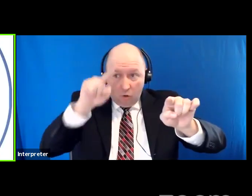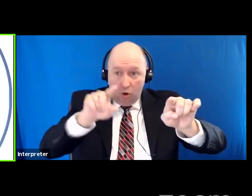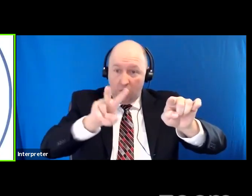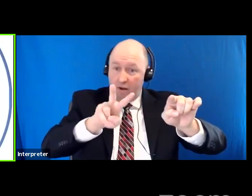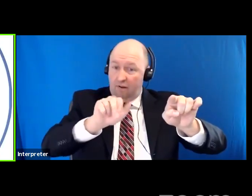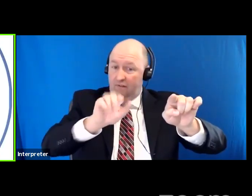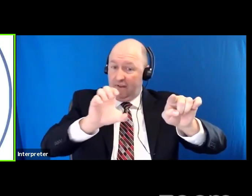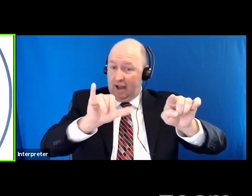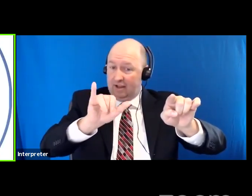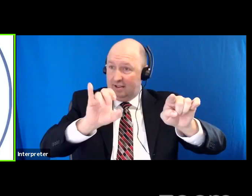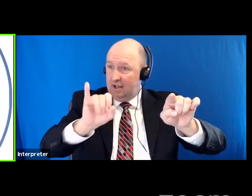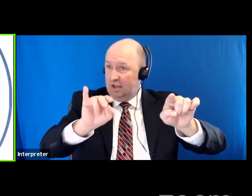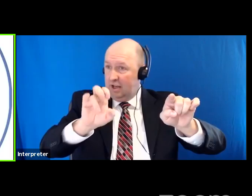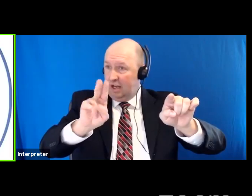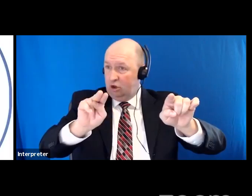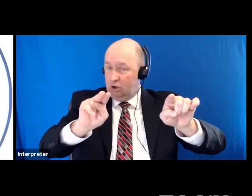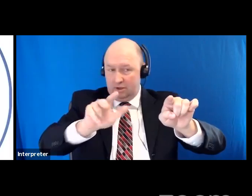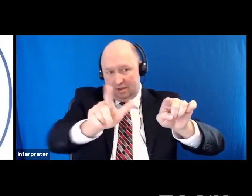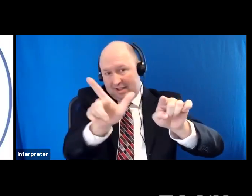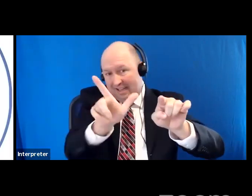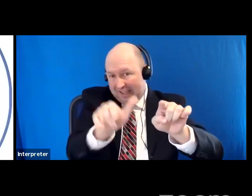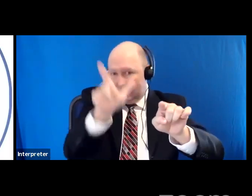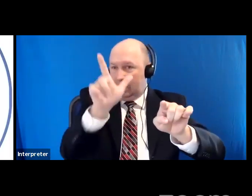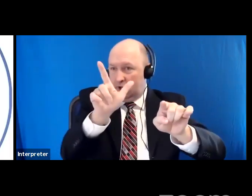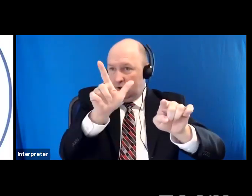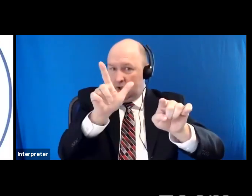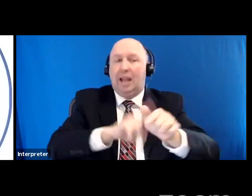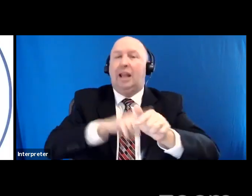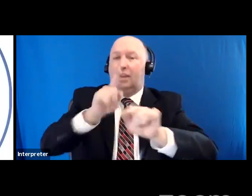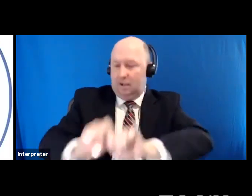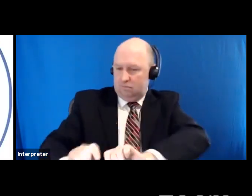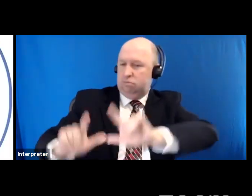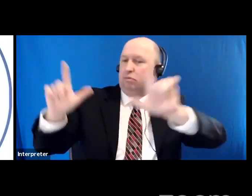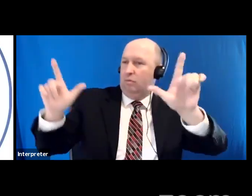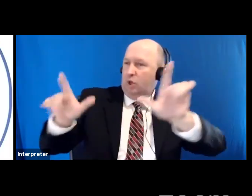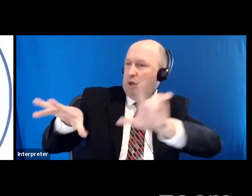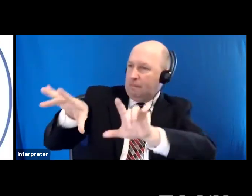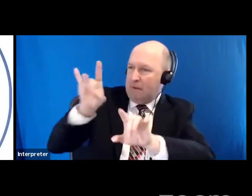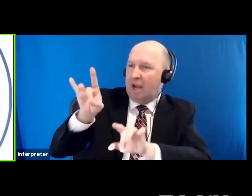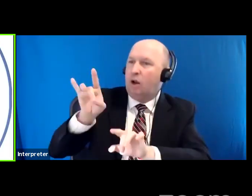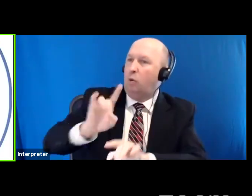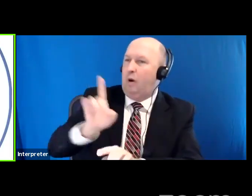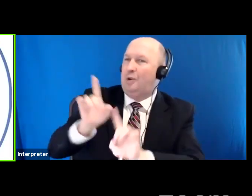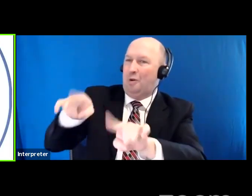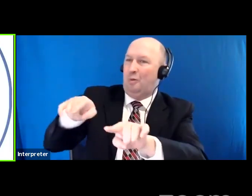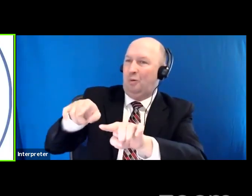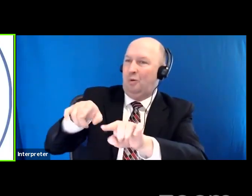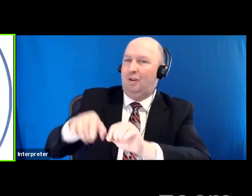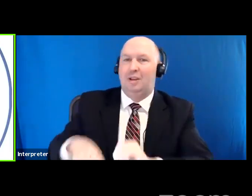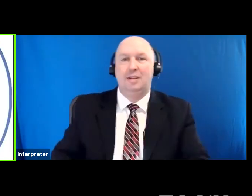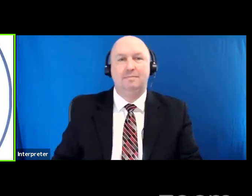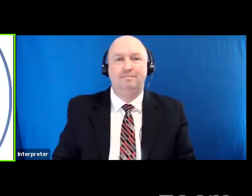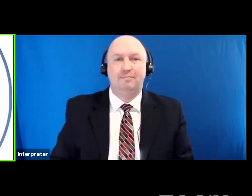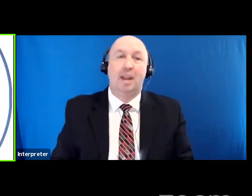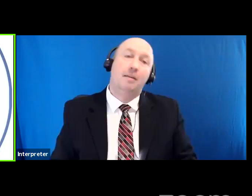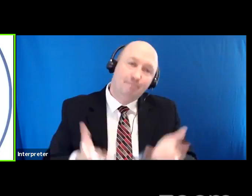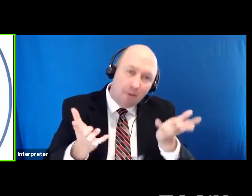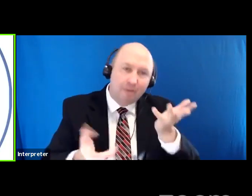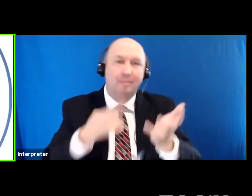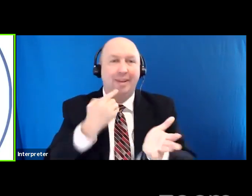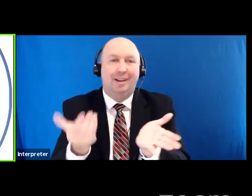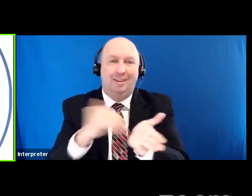be able then to go to wherever you want to go to the vaccine. And again, I know I'm probably repeating myself way too many